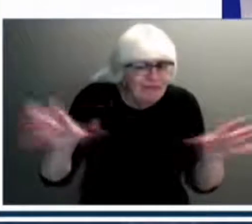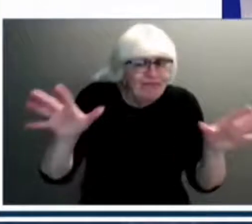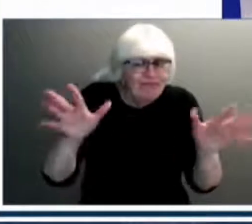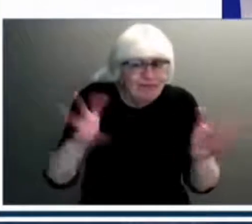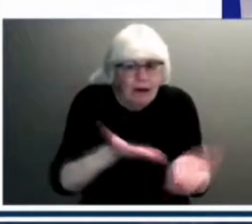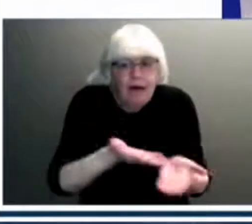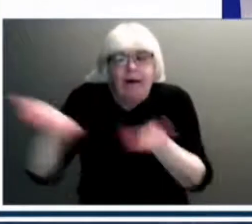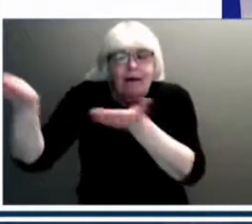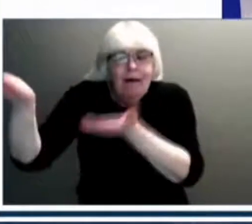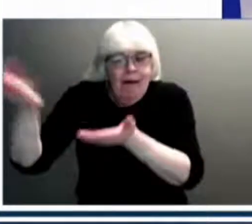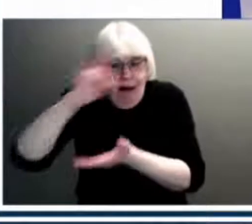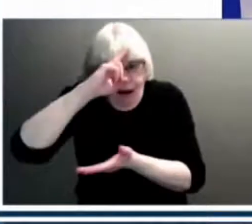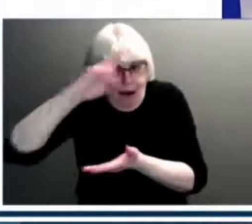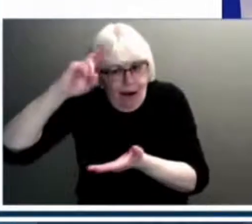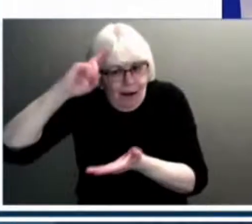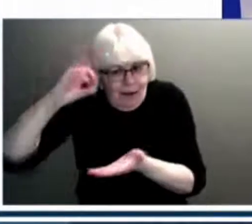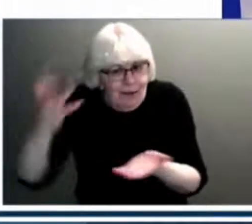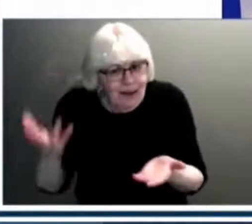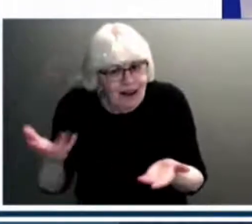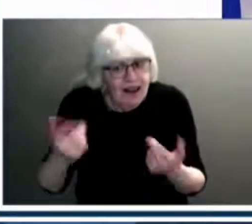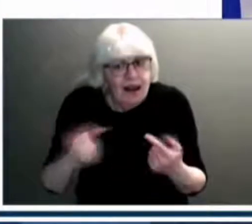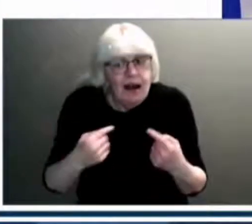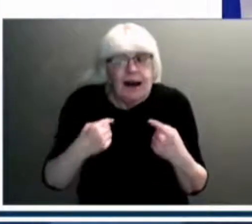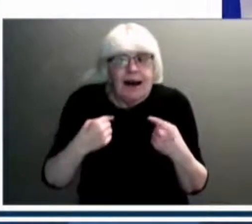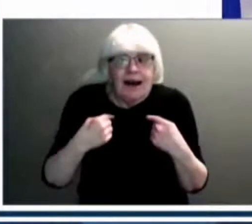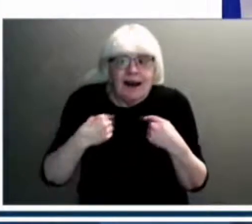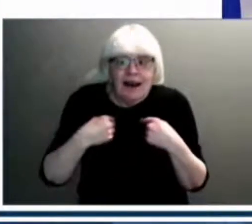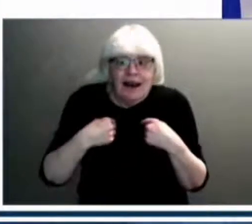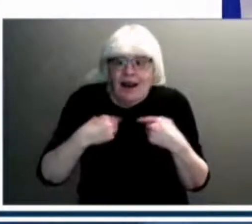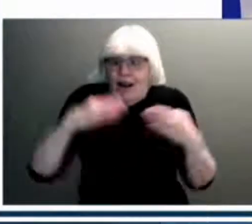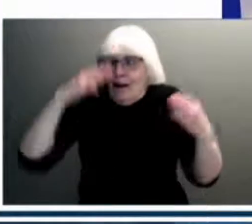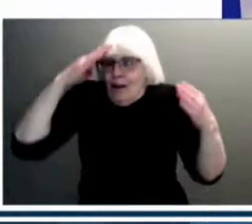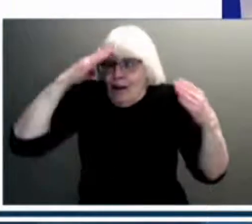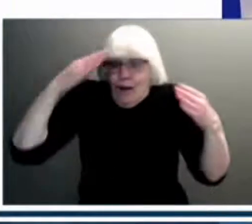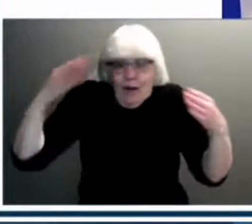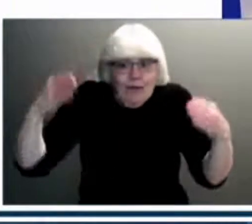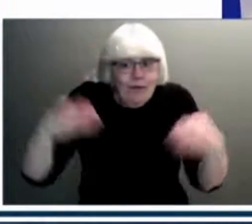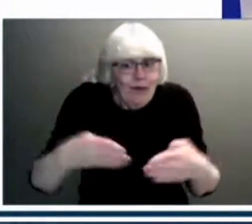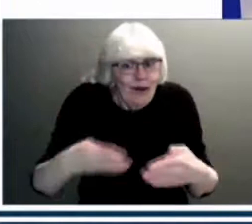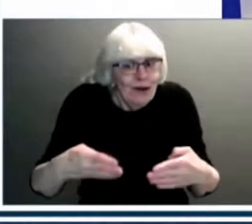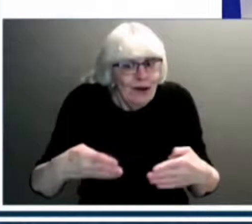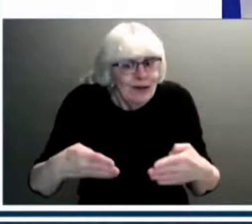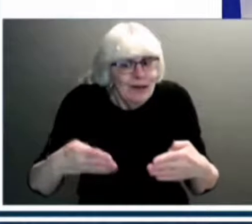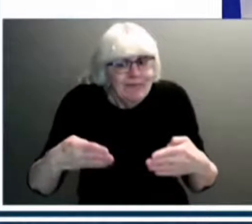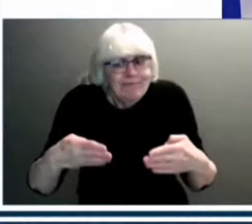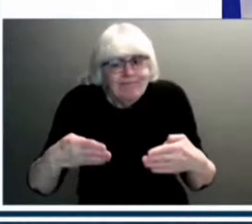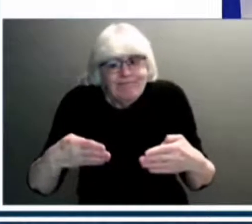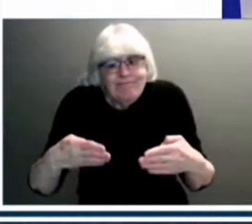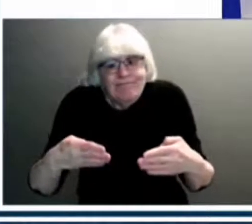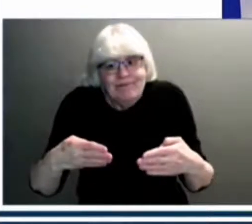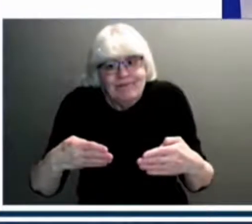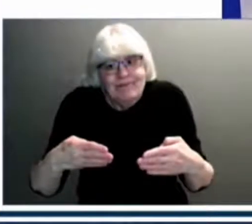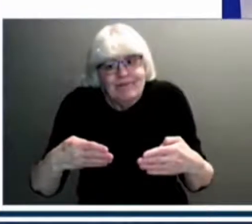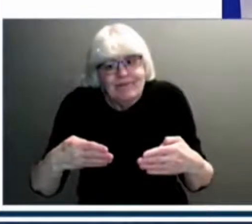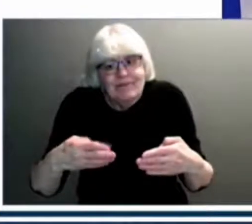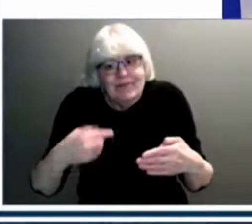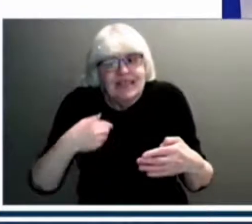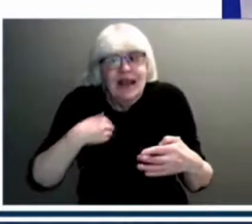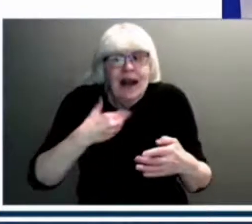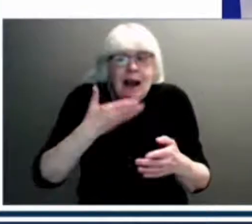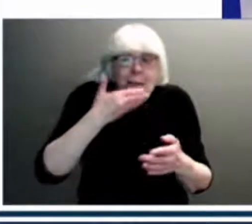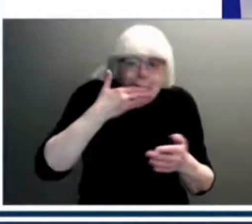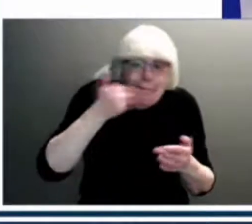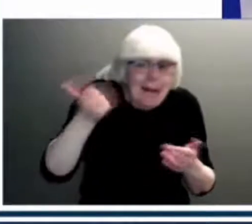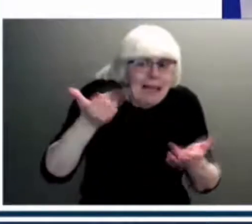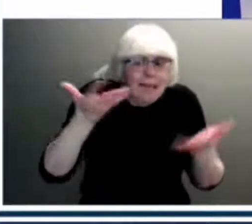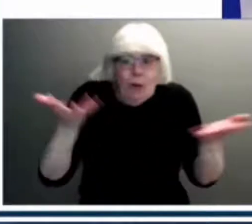focused on in this province, and I still think makes most sense, is focused on the impact of the